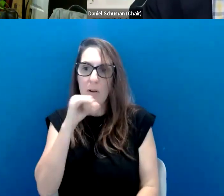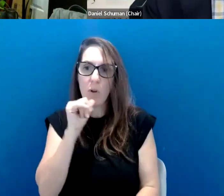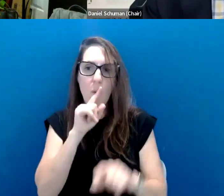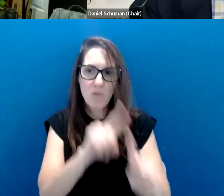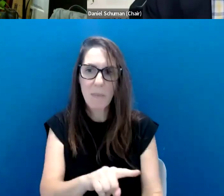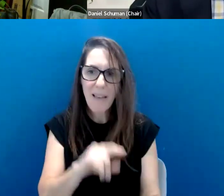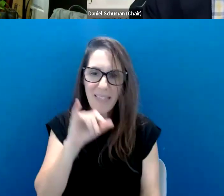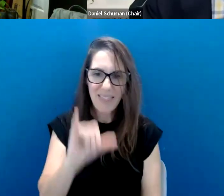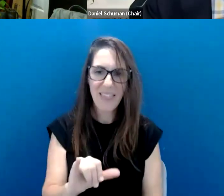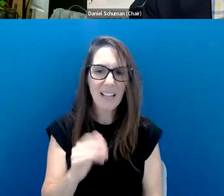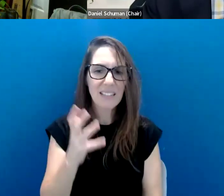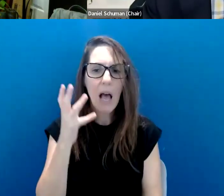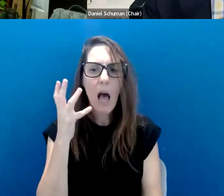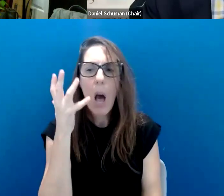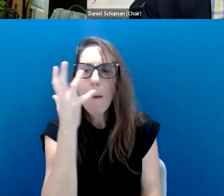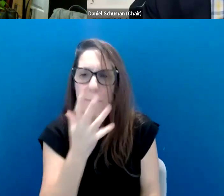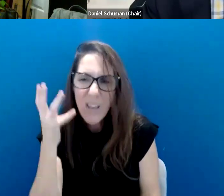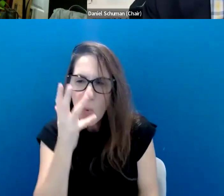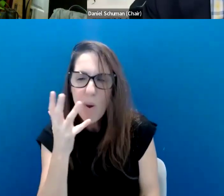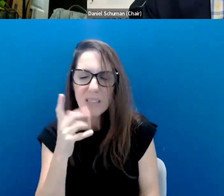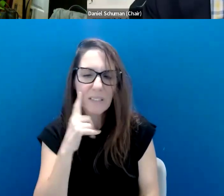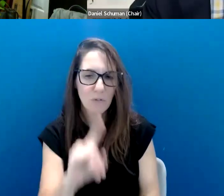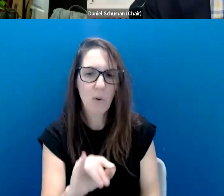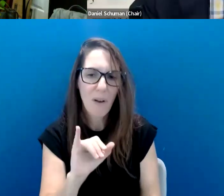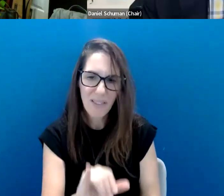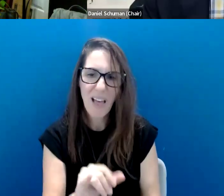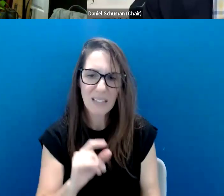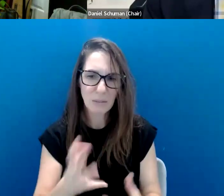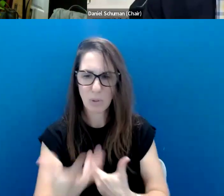is the appearance of participation, but really maybe not an effective way.